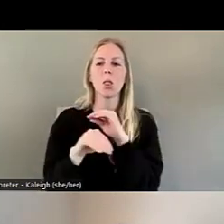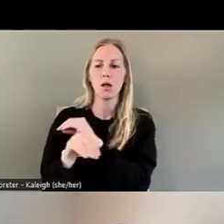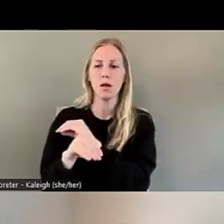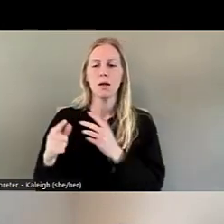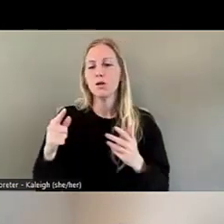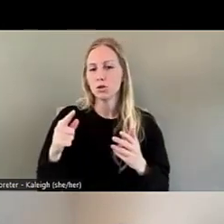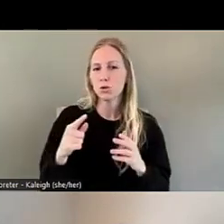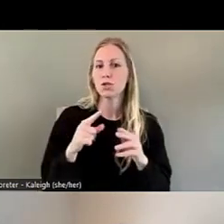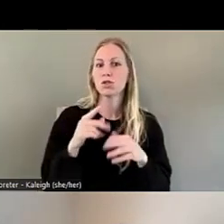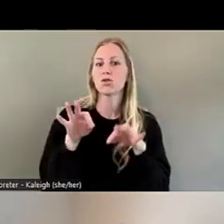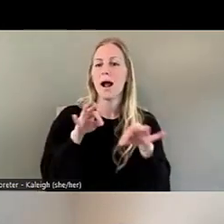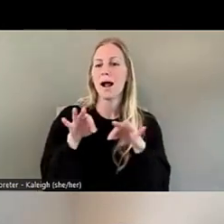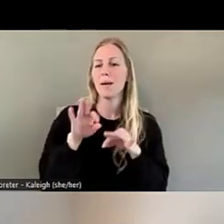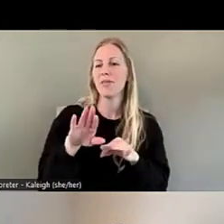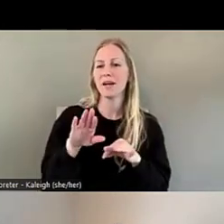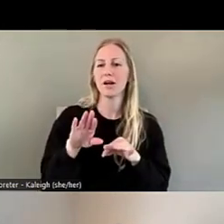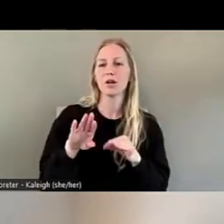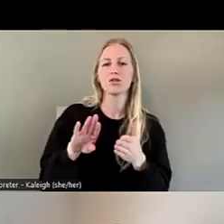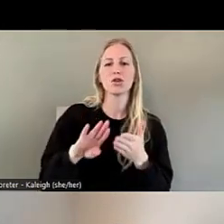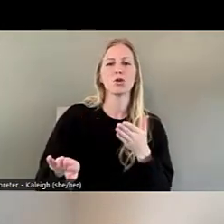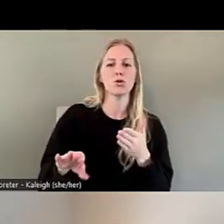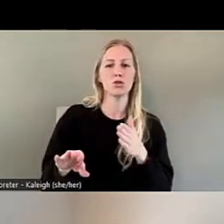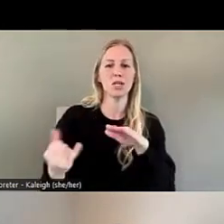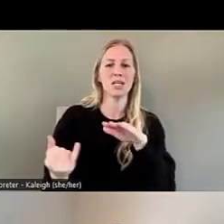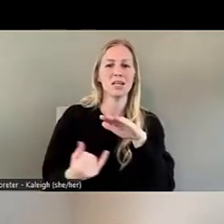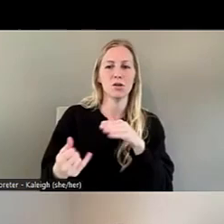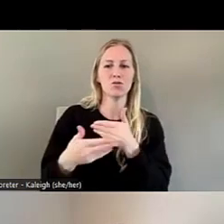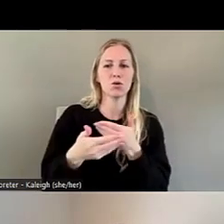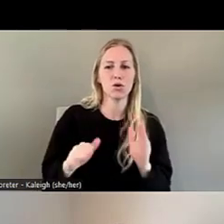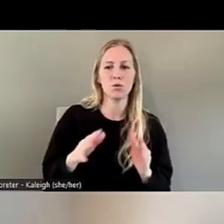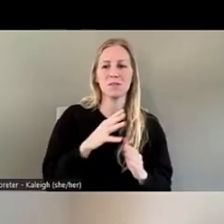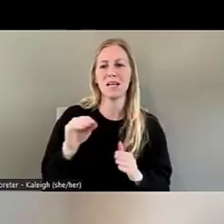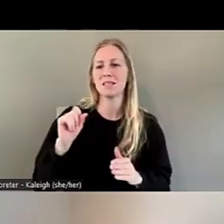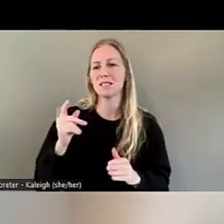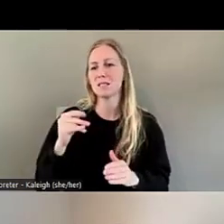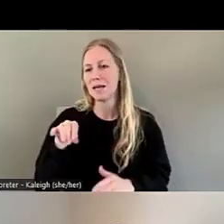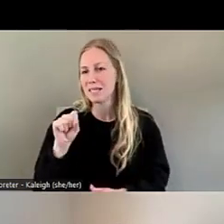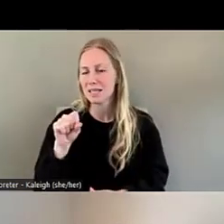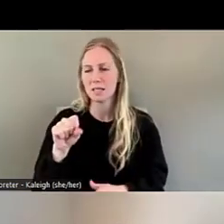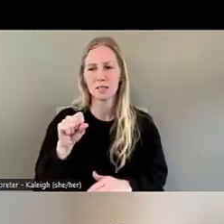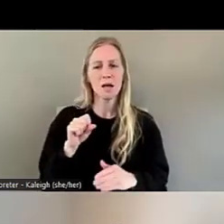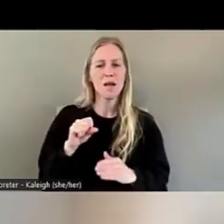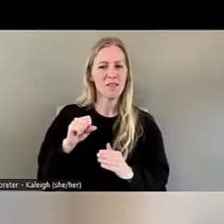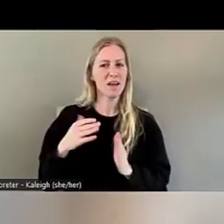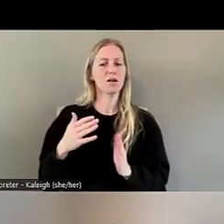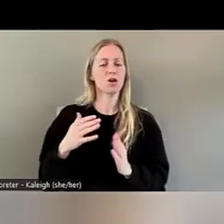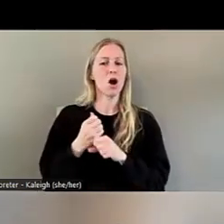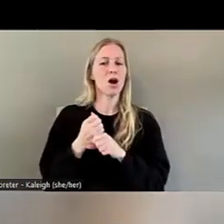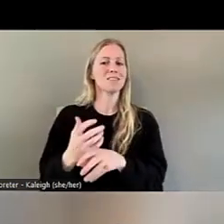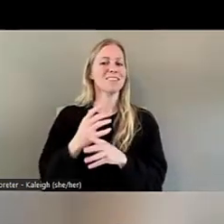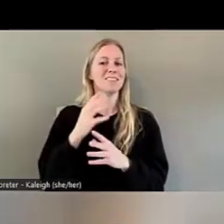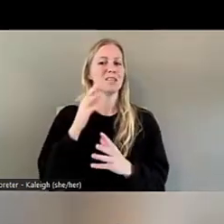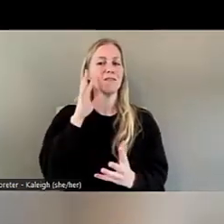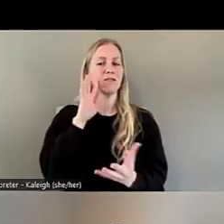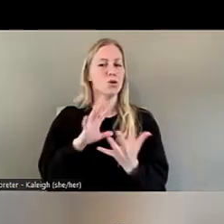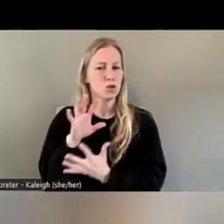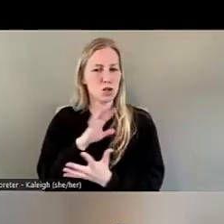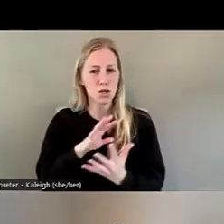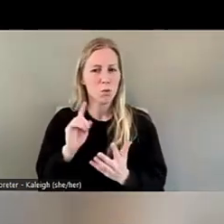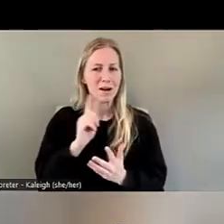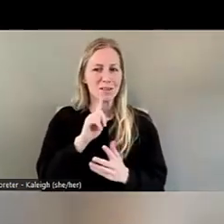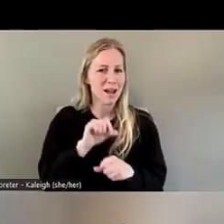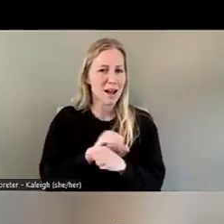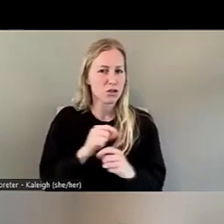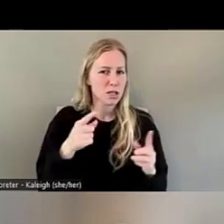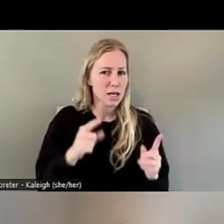and spaces, often causing confusion about where seclusions are actually taking place and how those spaces are to be